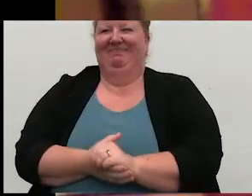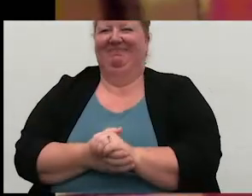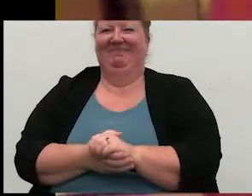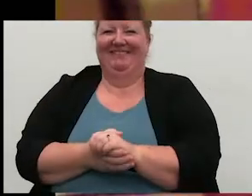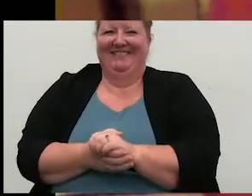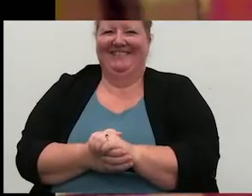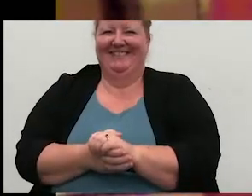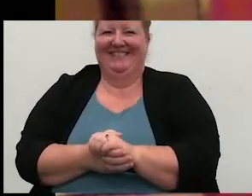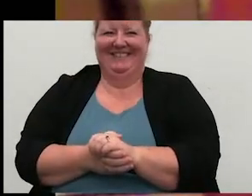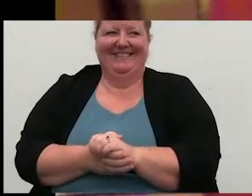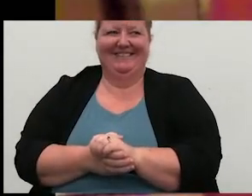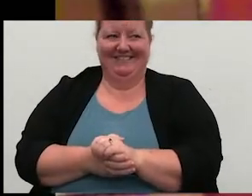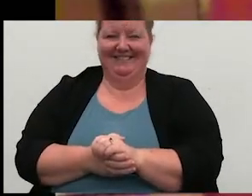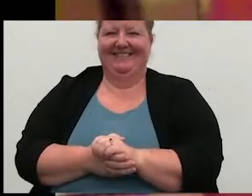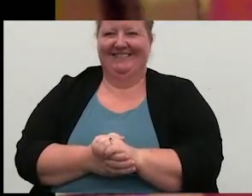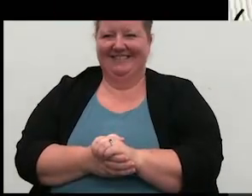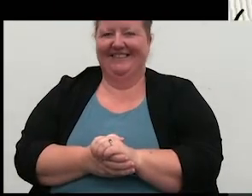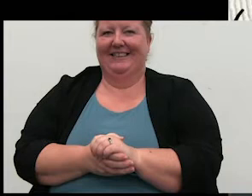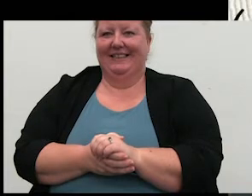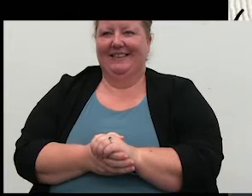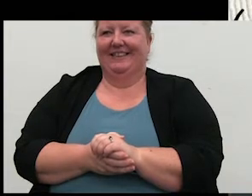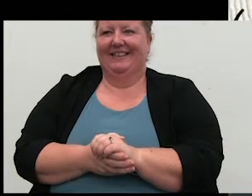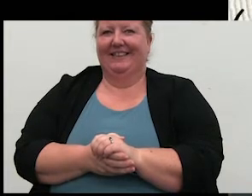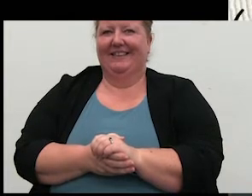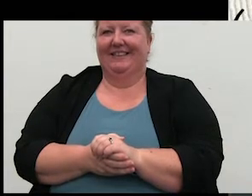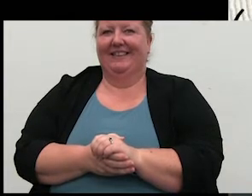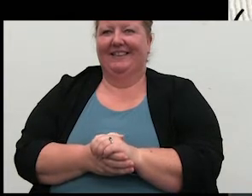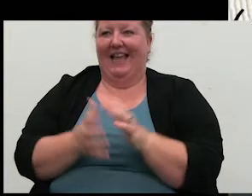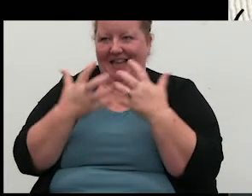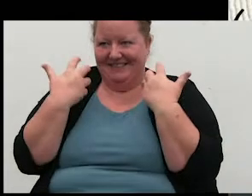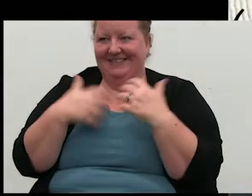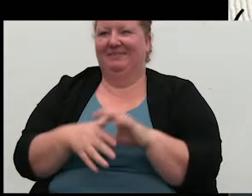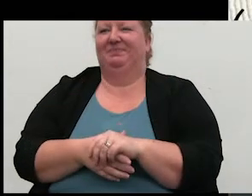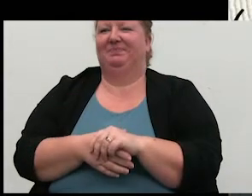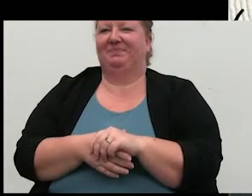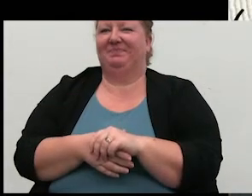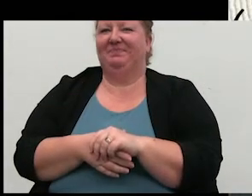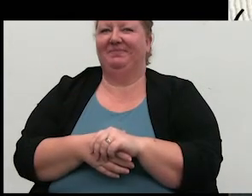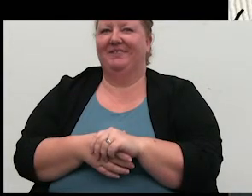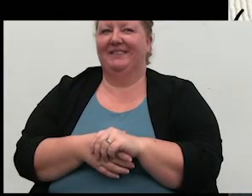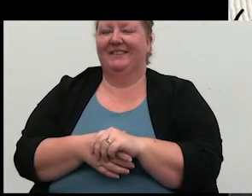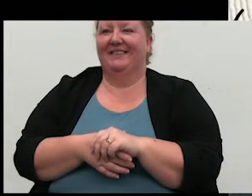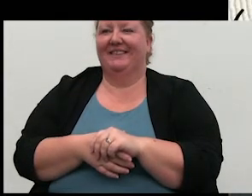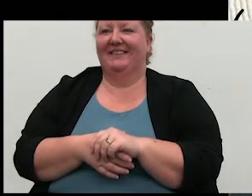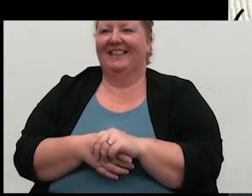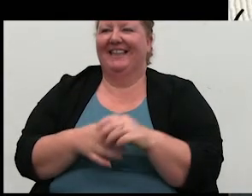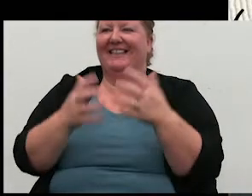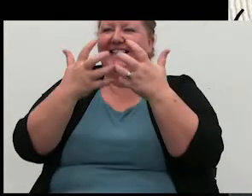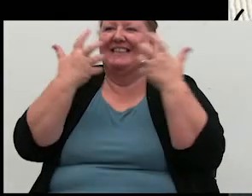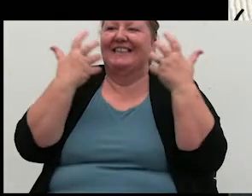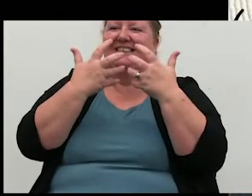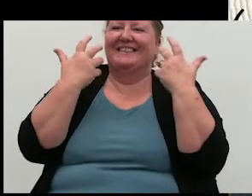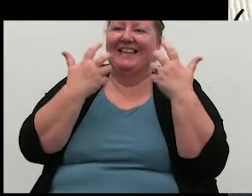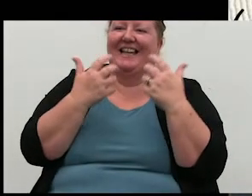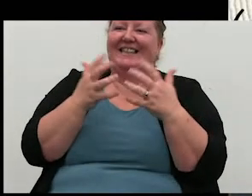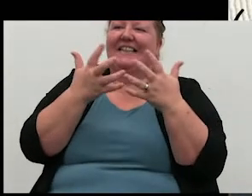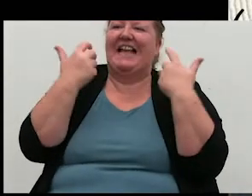Cat. Yeah, even though you can't see the rest of it. Cat. Even though it's camouflaged.